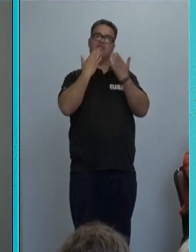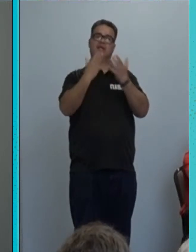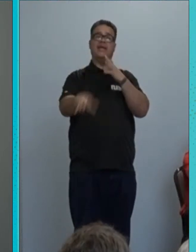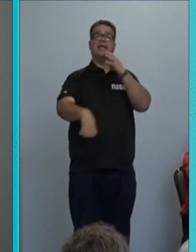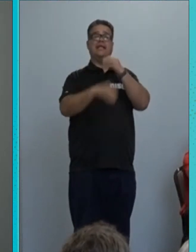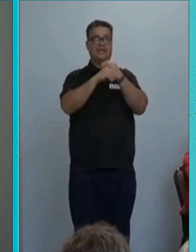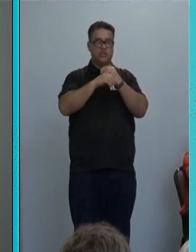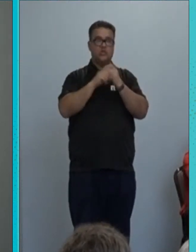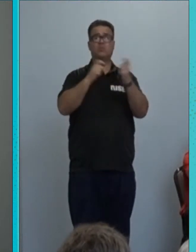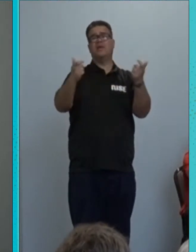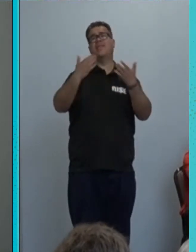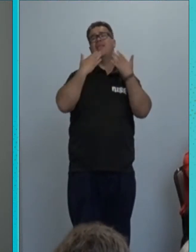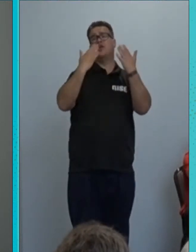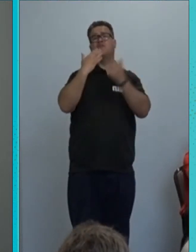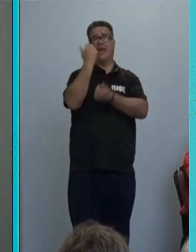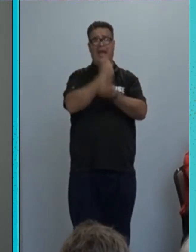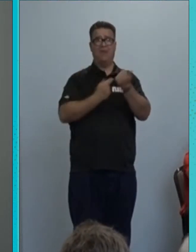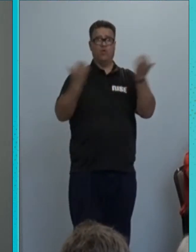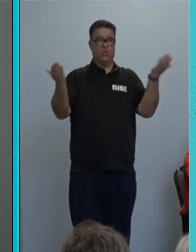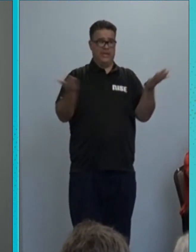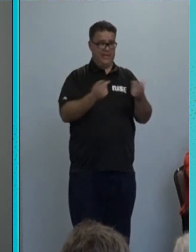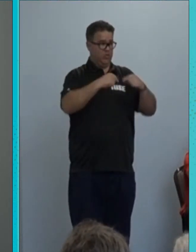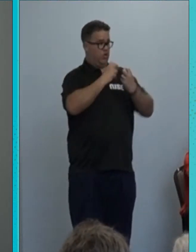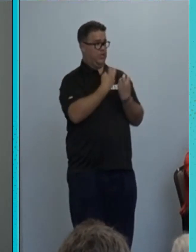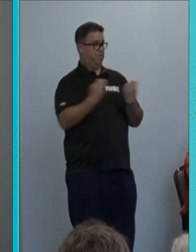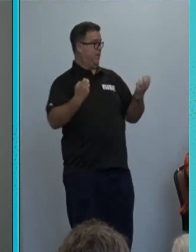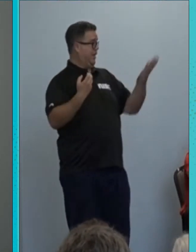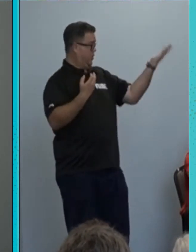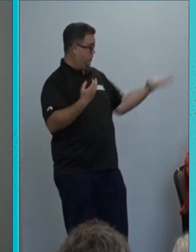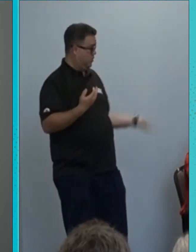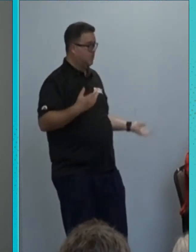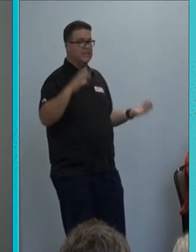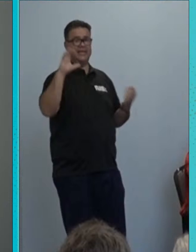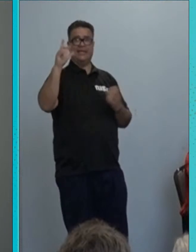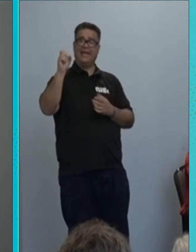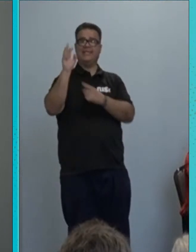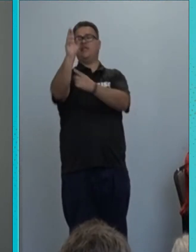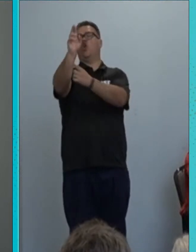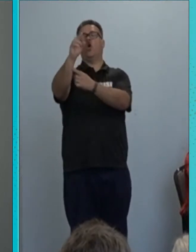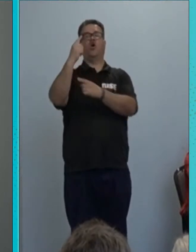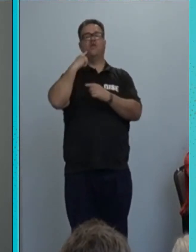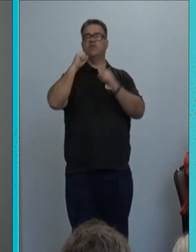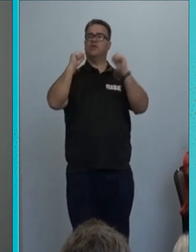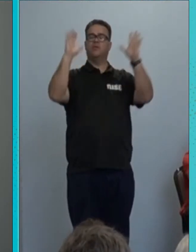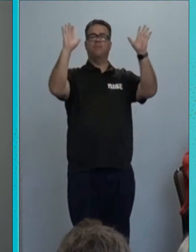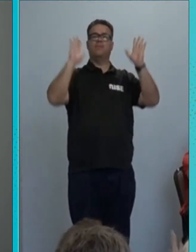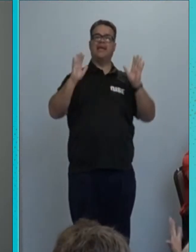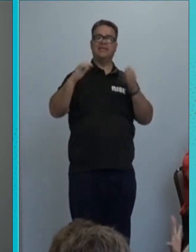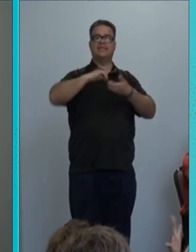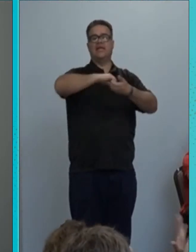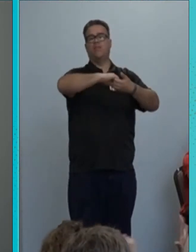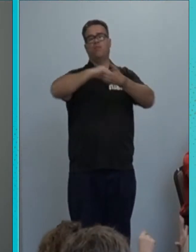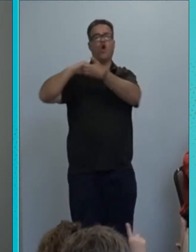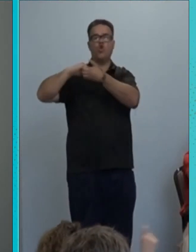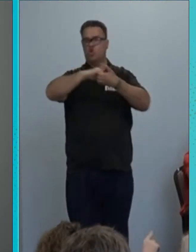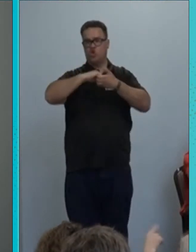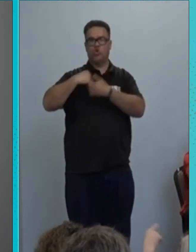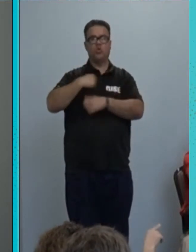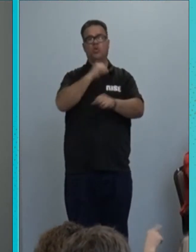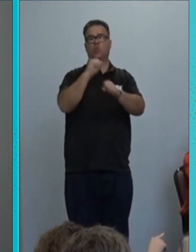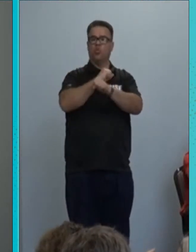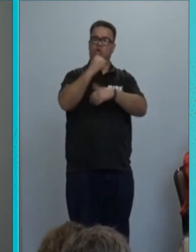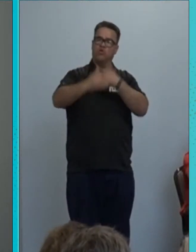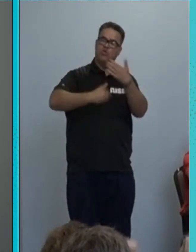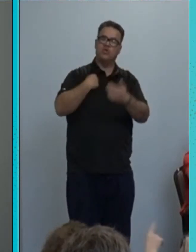Additionally, a huge thank you to everybody up here on the panel and CSDR for being just an amazing partner as we've gone through this.